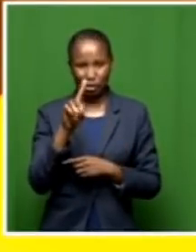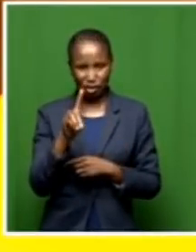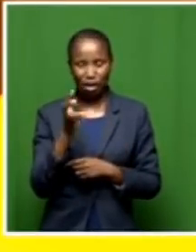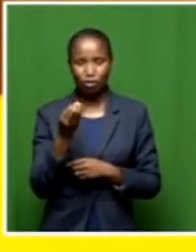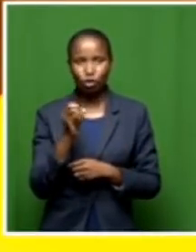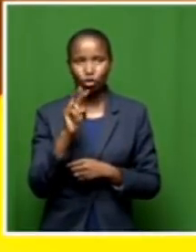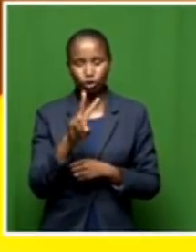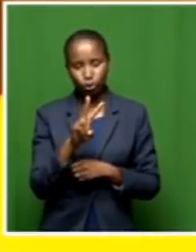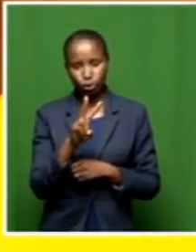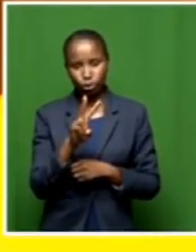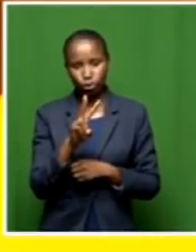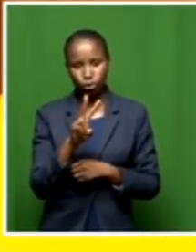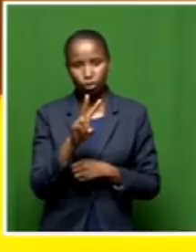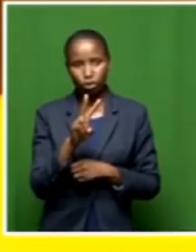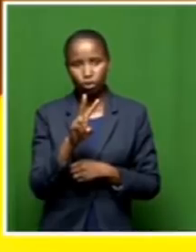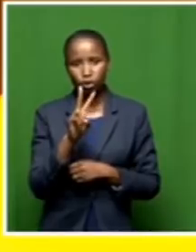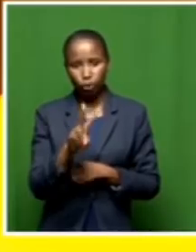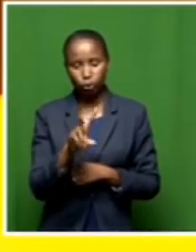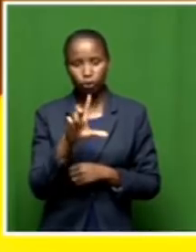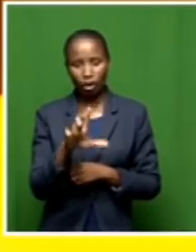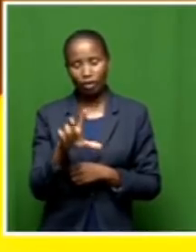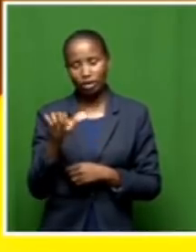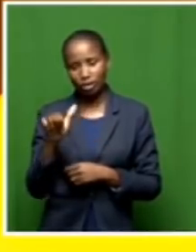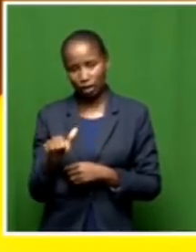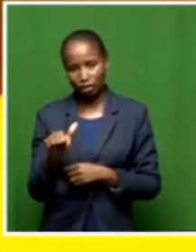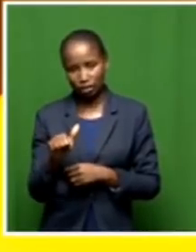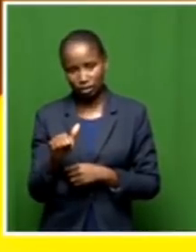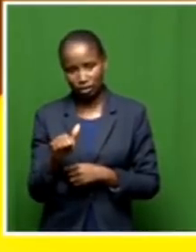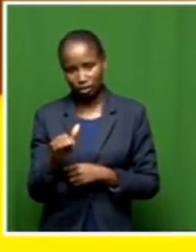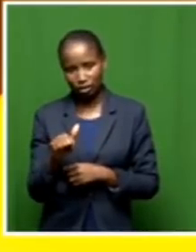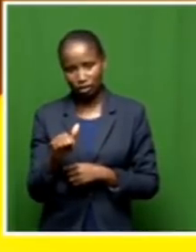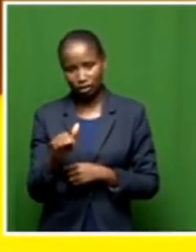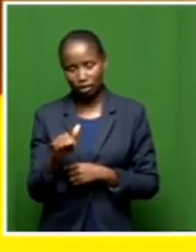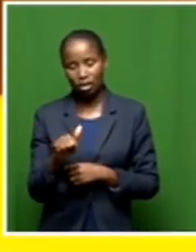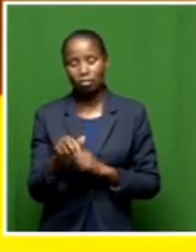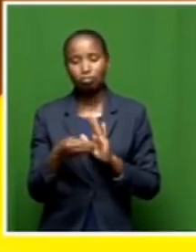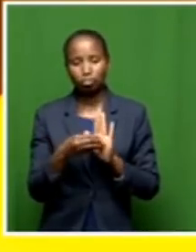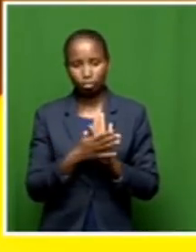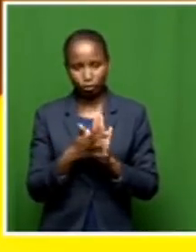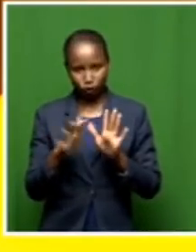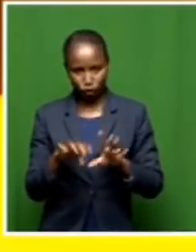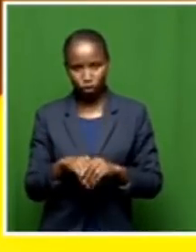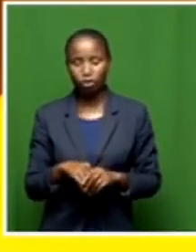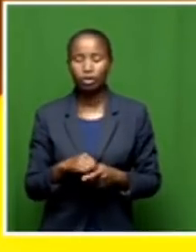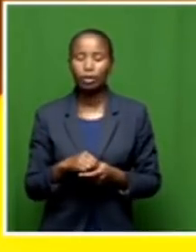276, of course, are reported. And but in terms of the counts, we